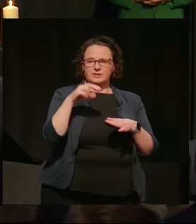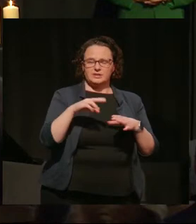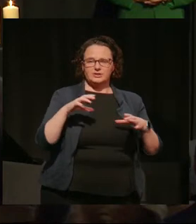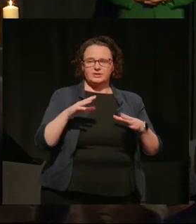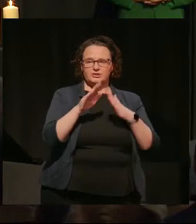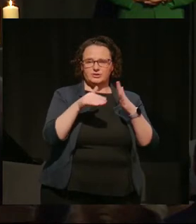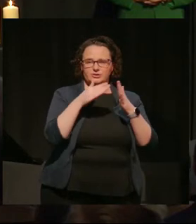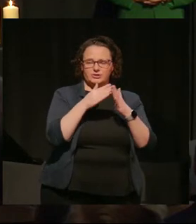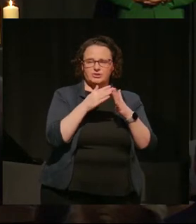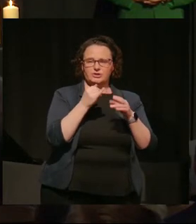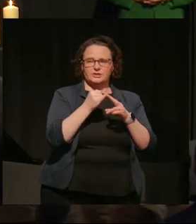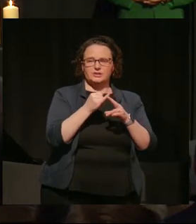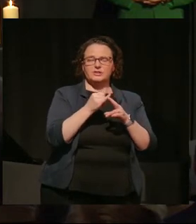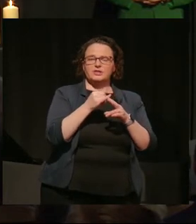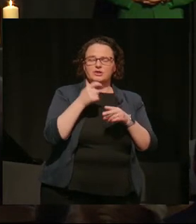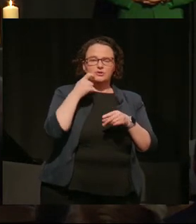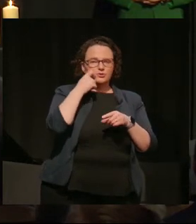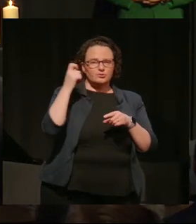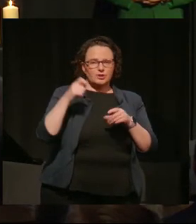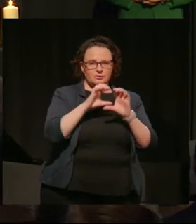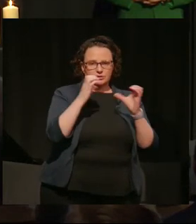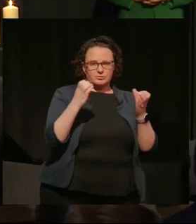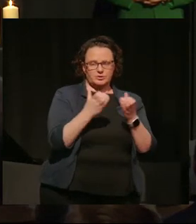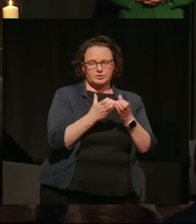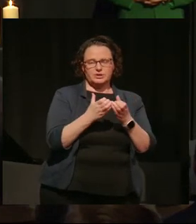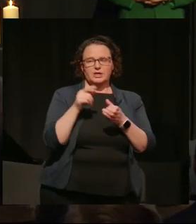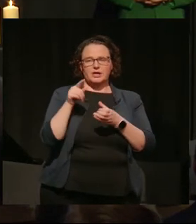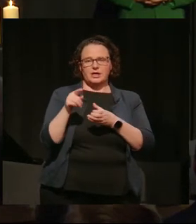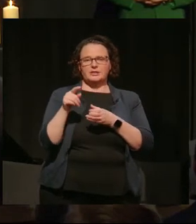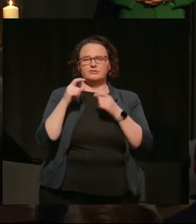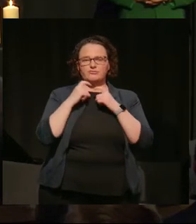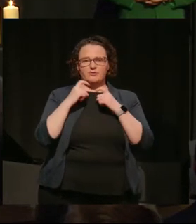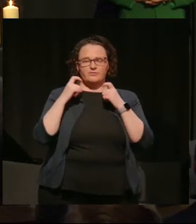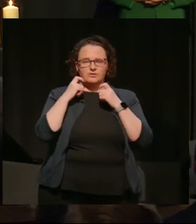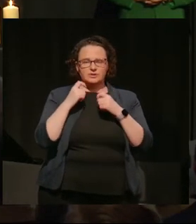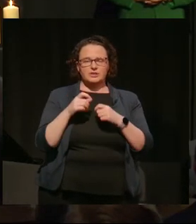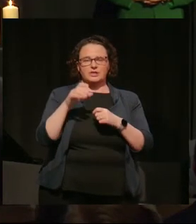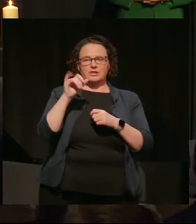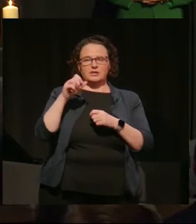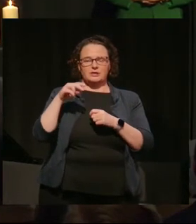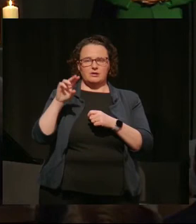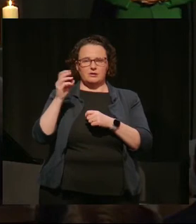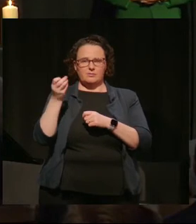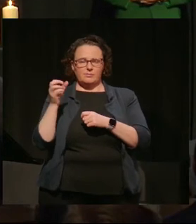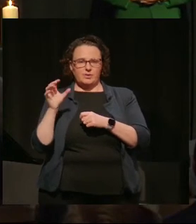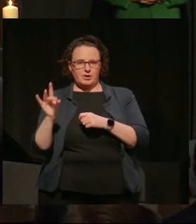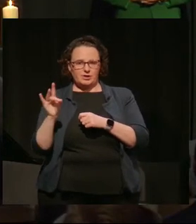the Ukrainian community and the Reverend Yong Nam Park of Rathgar Methodist